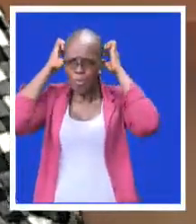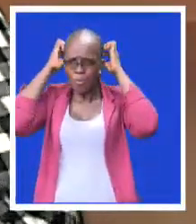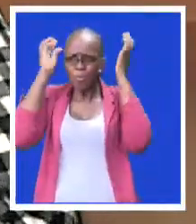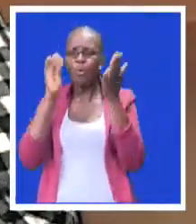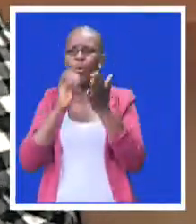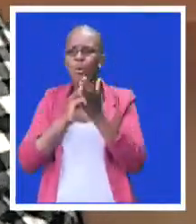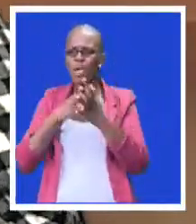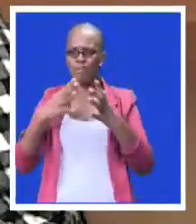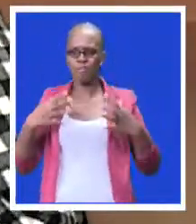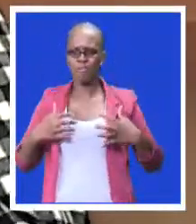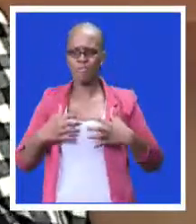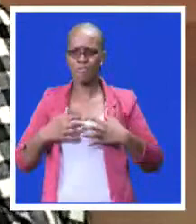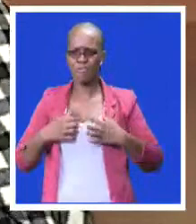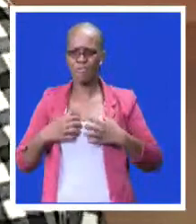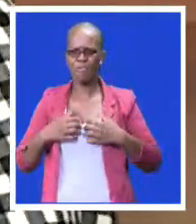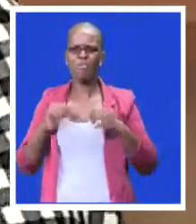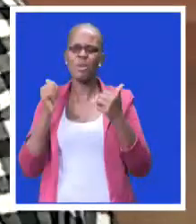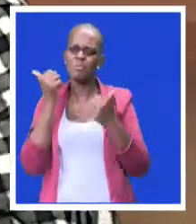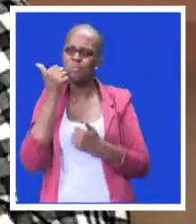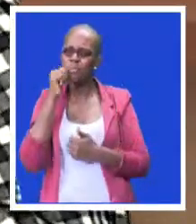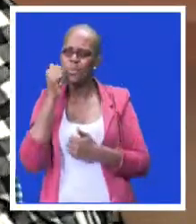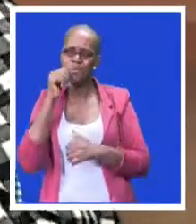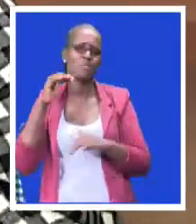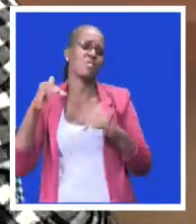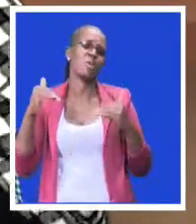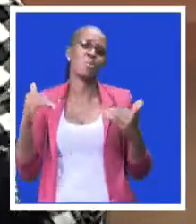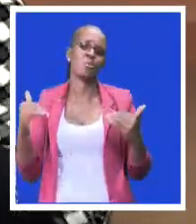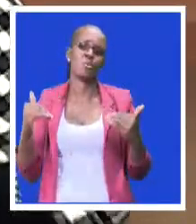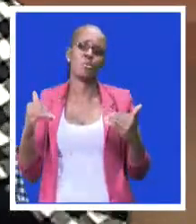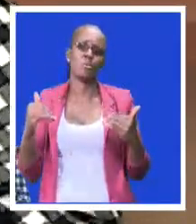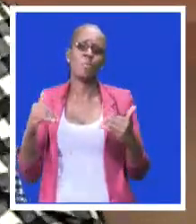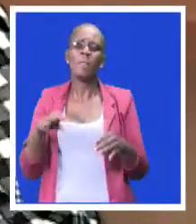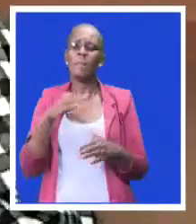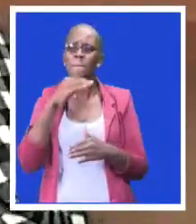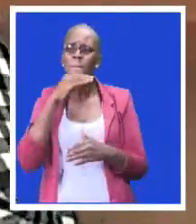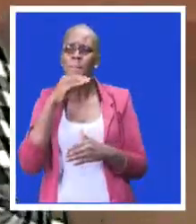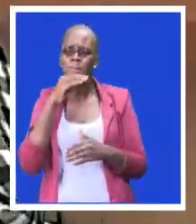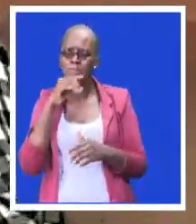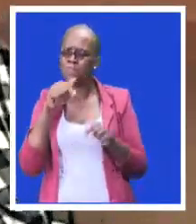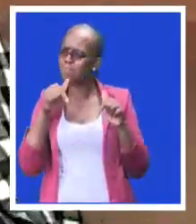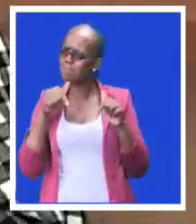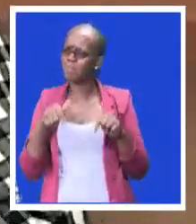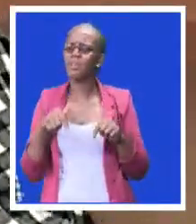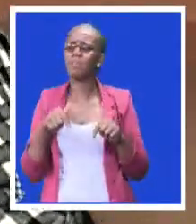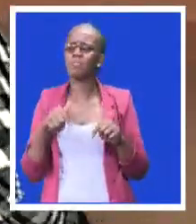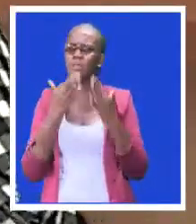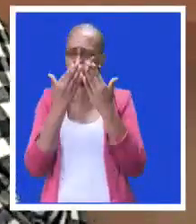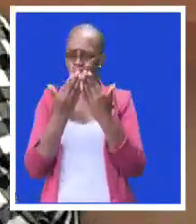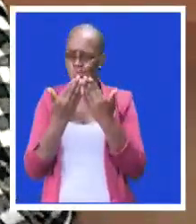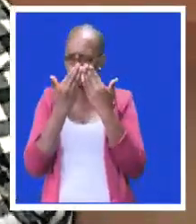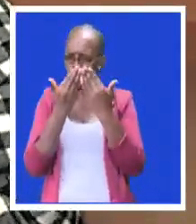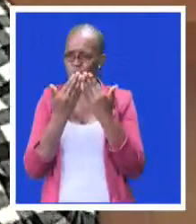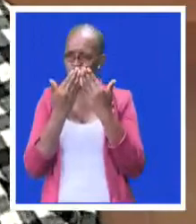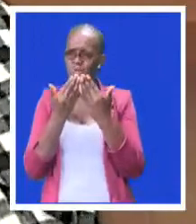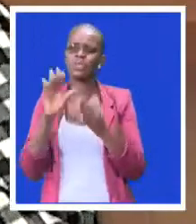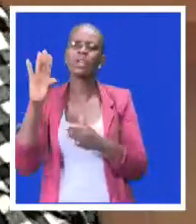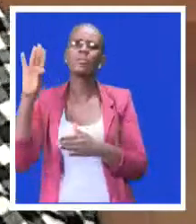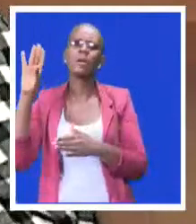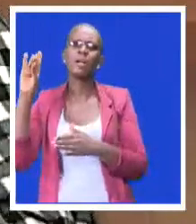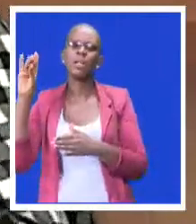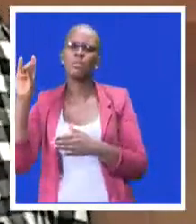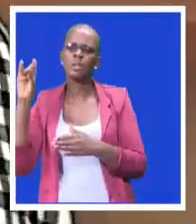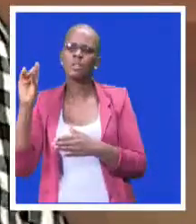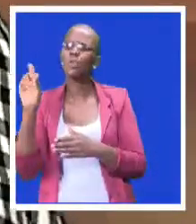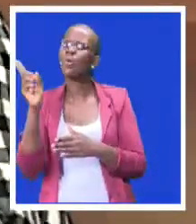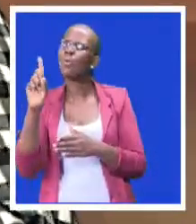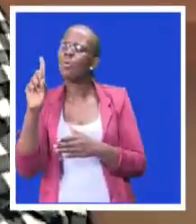they have beautiful animals. So today we'll be learning about animals. What are animals? Animals are living